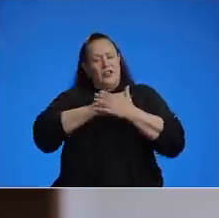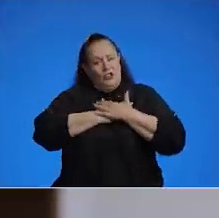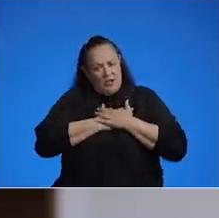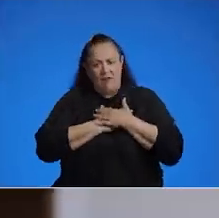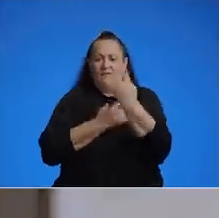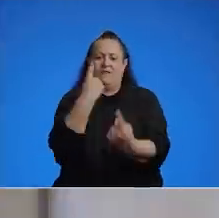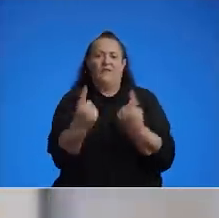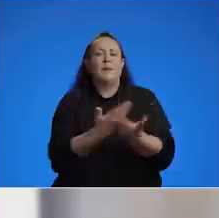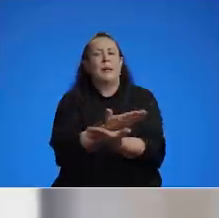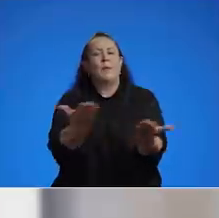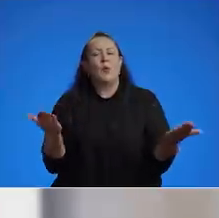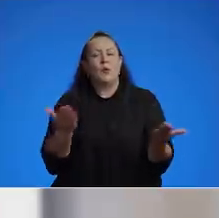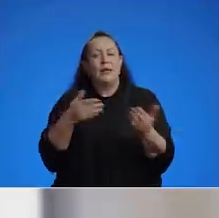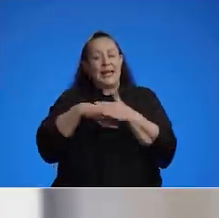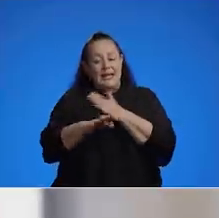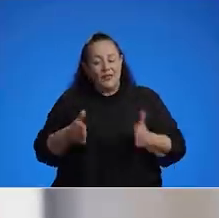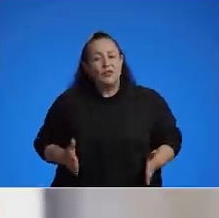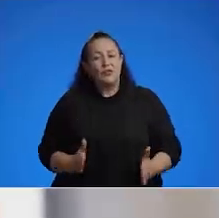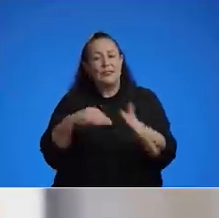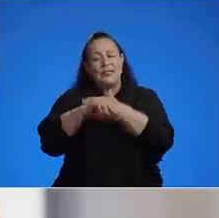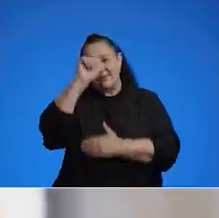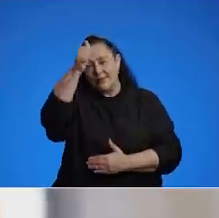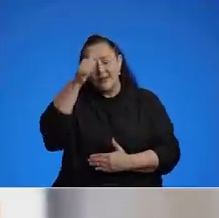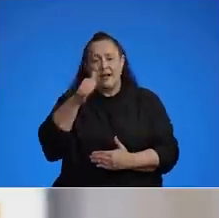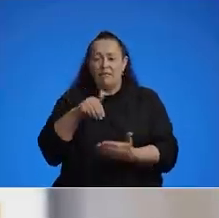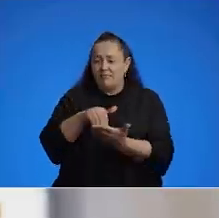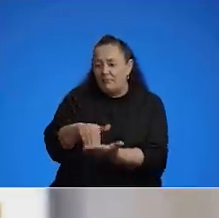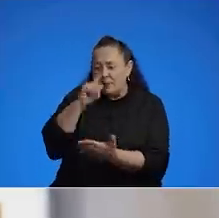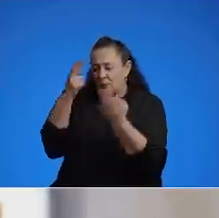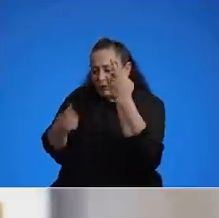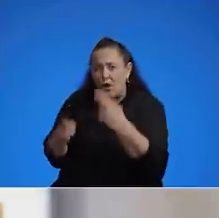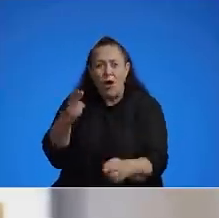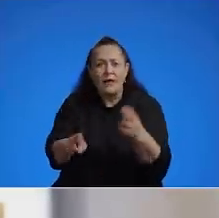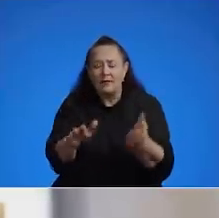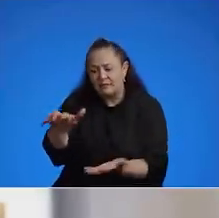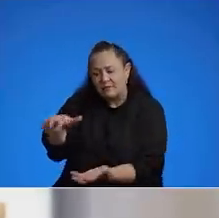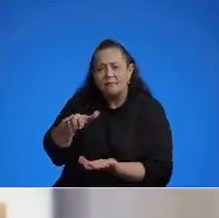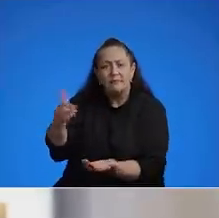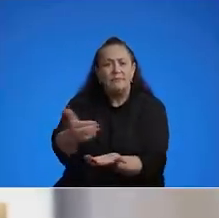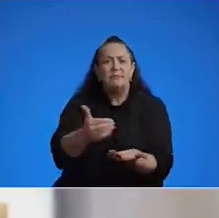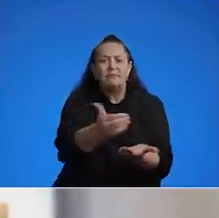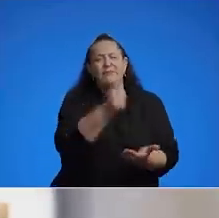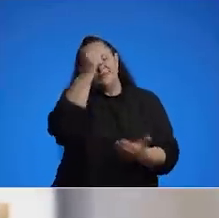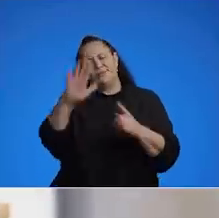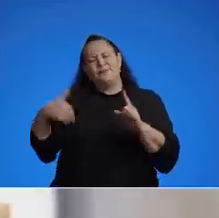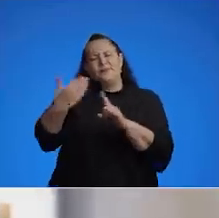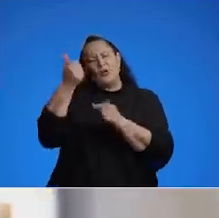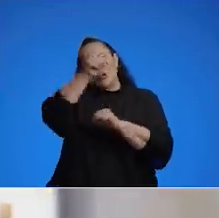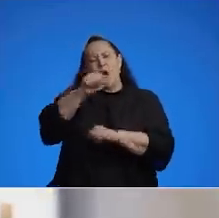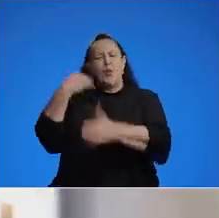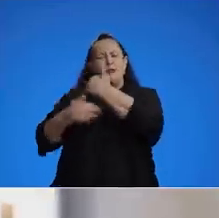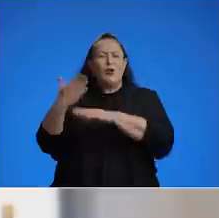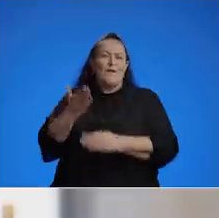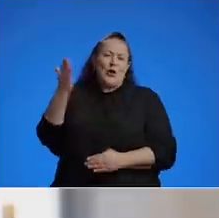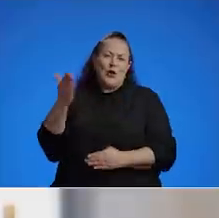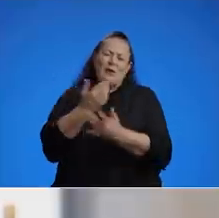her neighbour in the streets of Calcutta, picking up those who were dying. And of course, the rest is history. Tens of